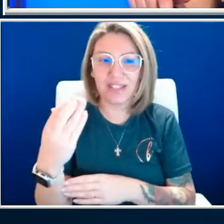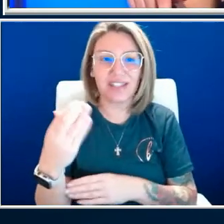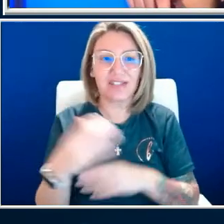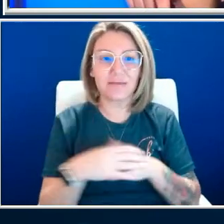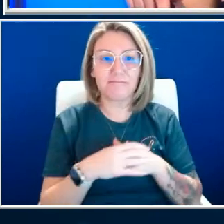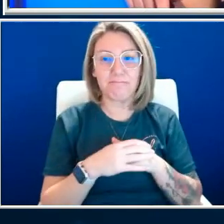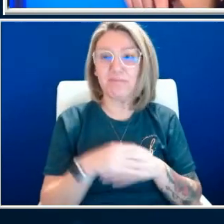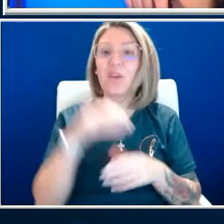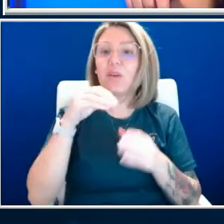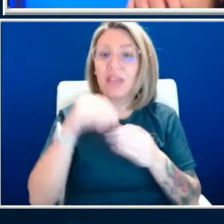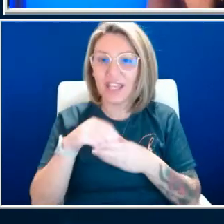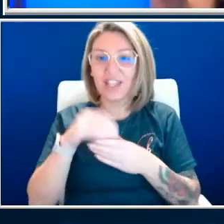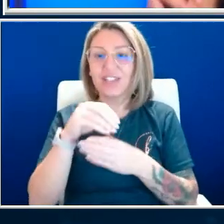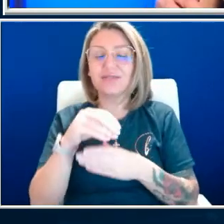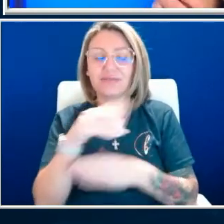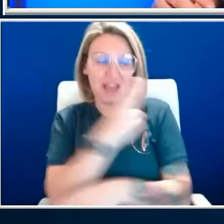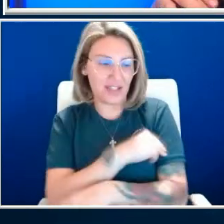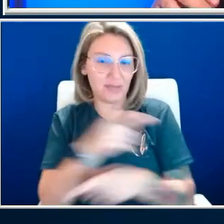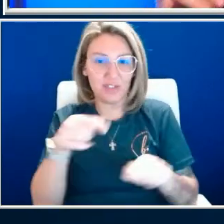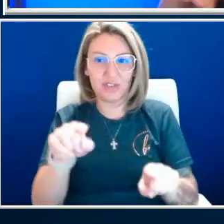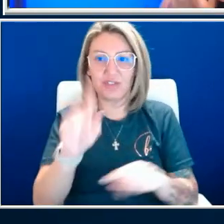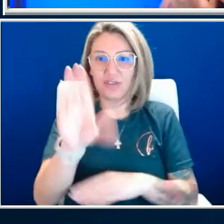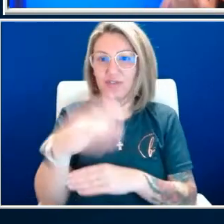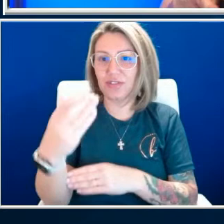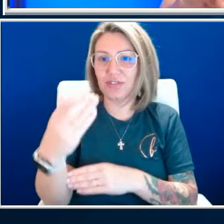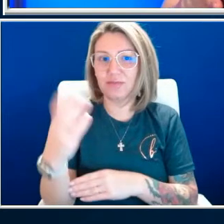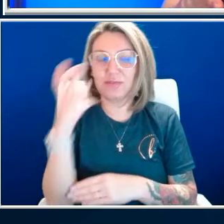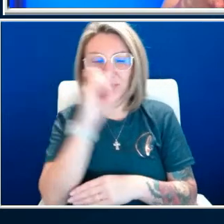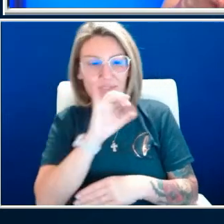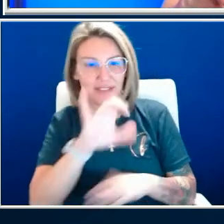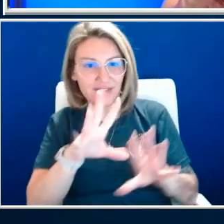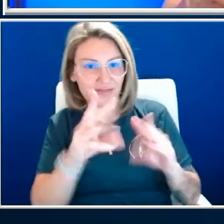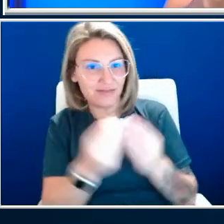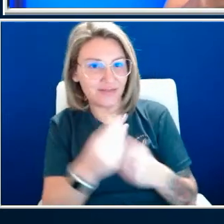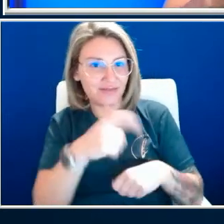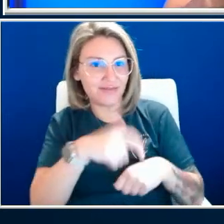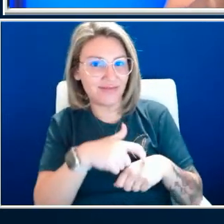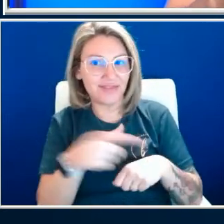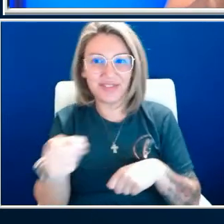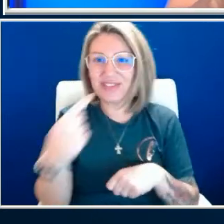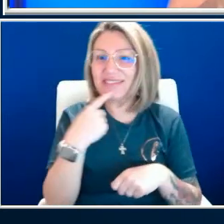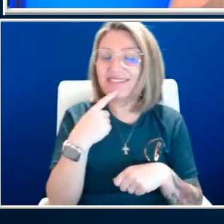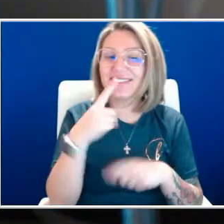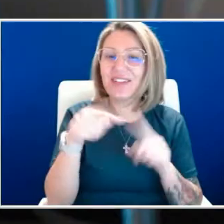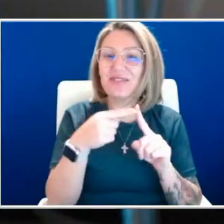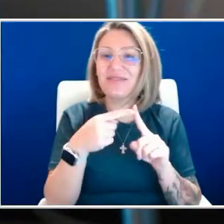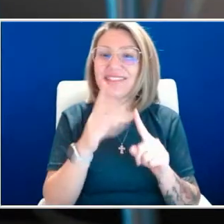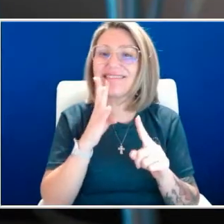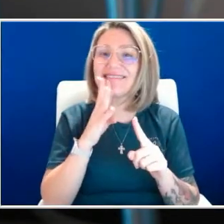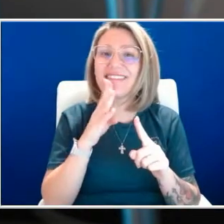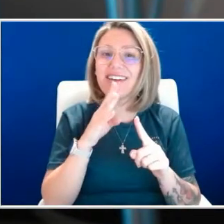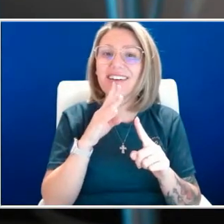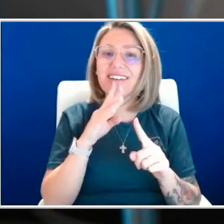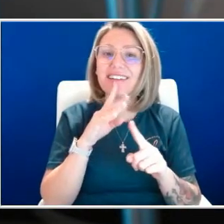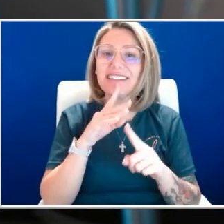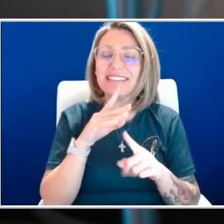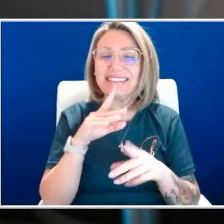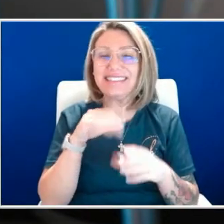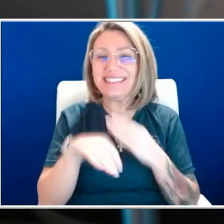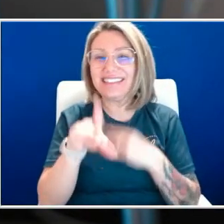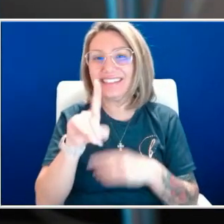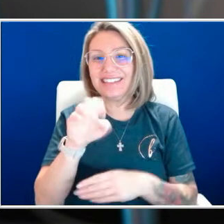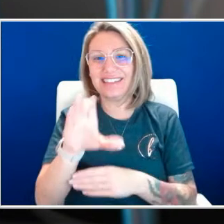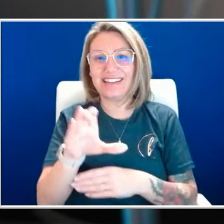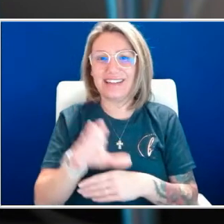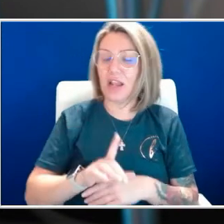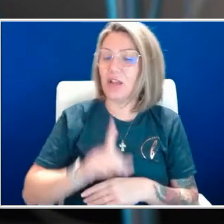during Christmas. You missed that family time. Here's what you said when we spoke to you at your bedside in December. I really thought I was not going to feel